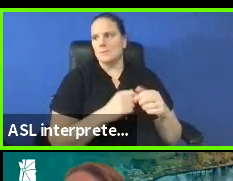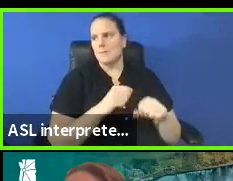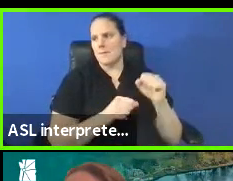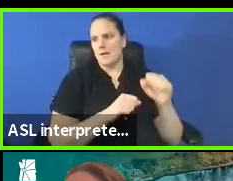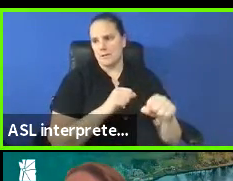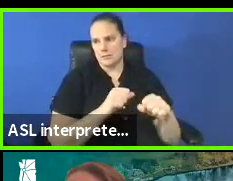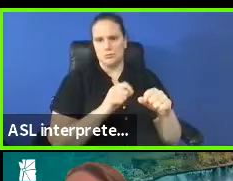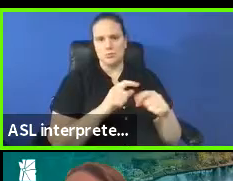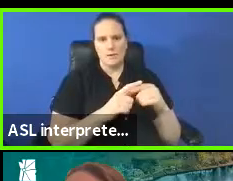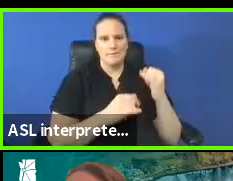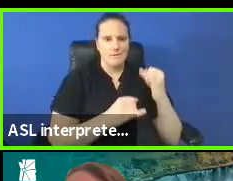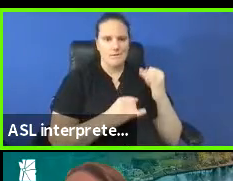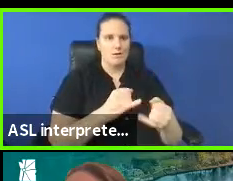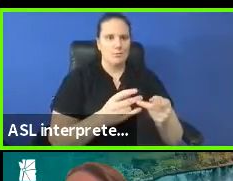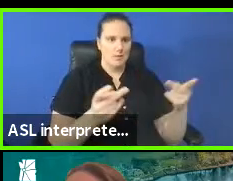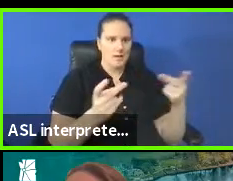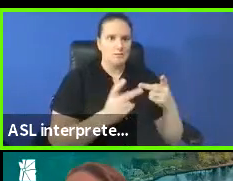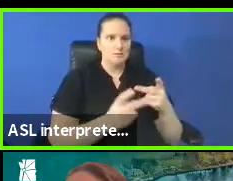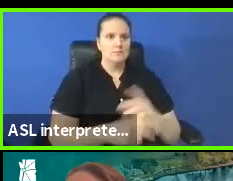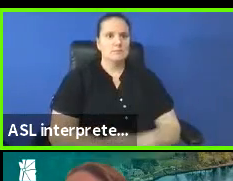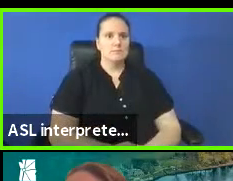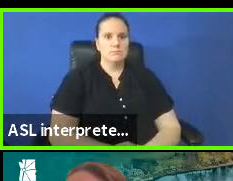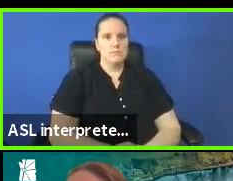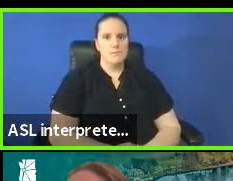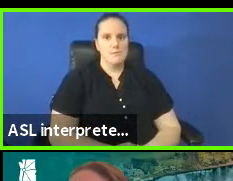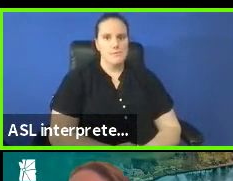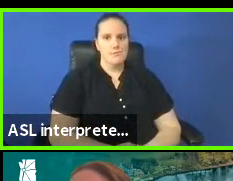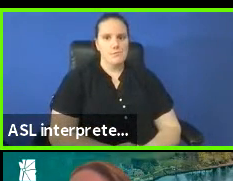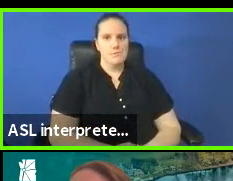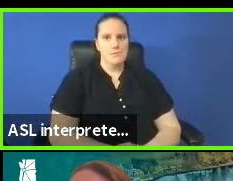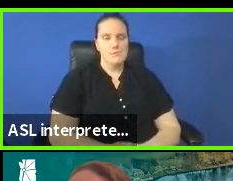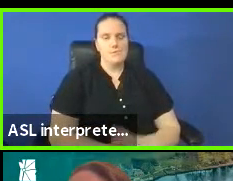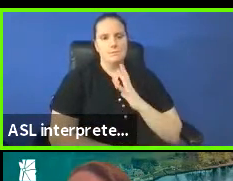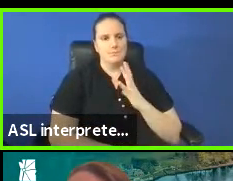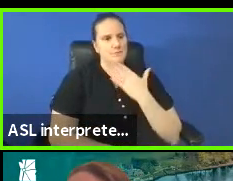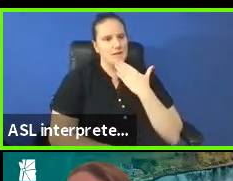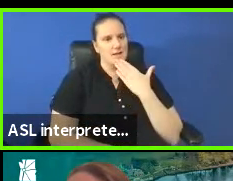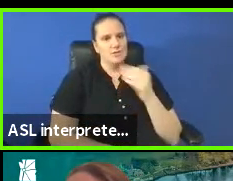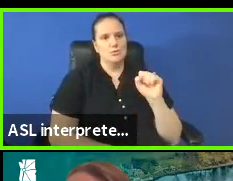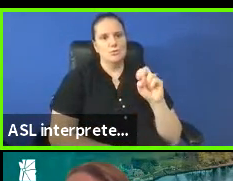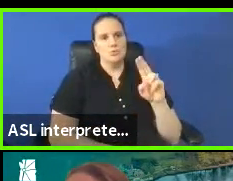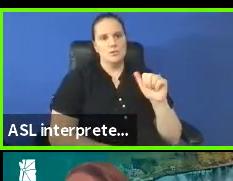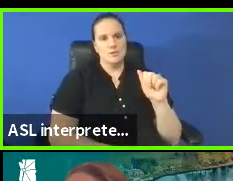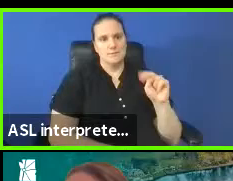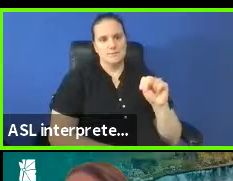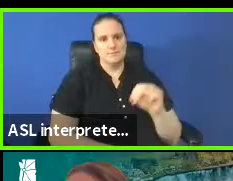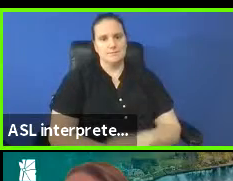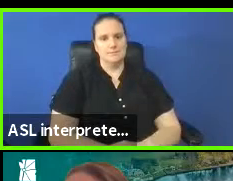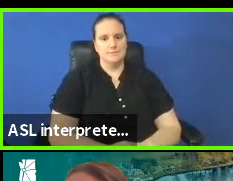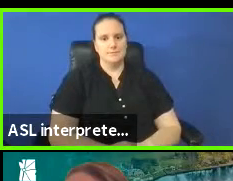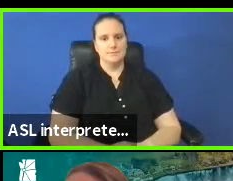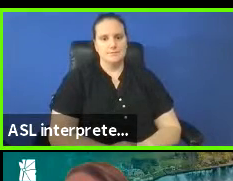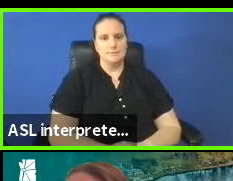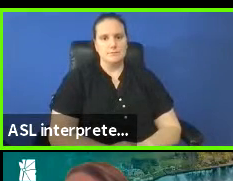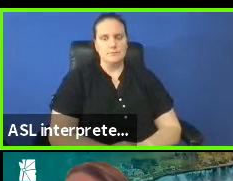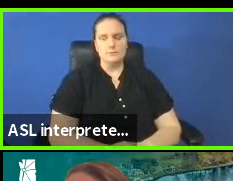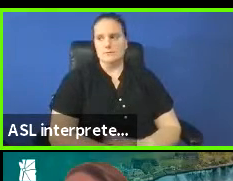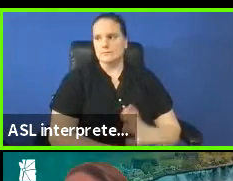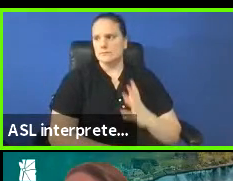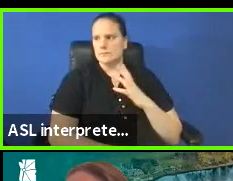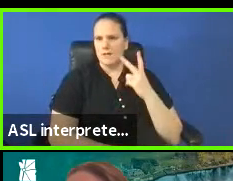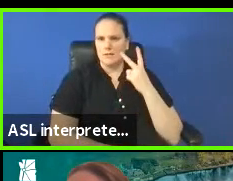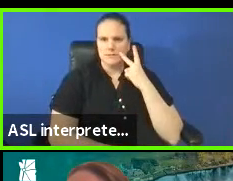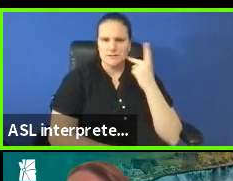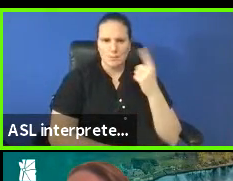bicycle to my final destination. Thanks, Susan. Now, I see there is